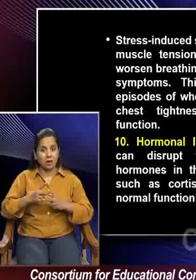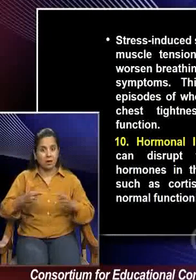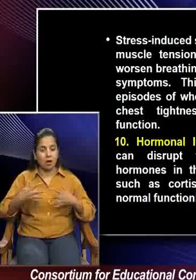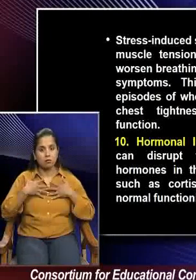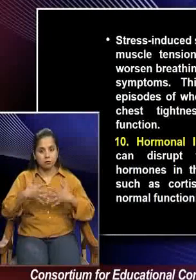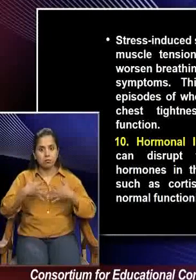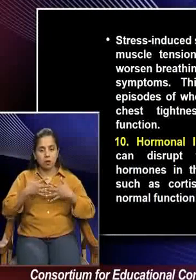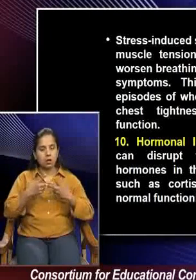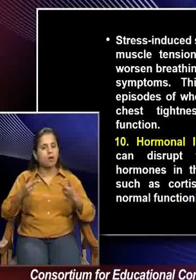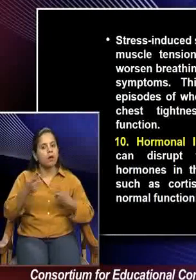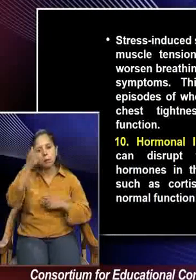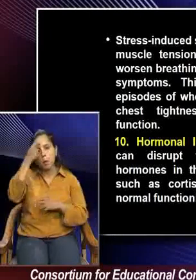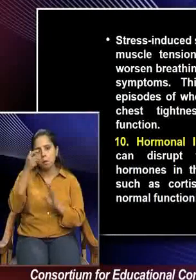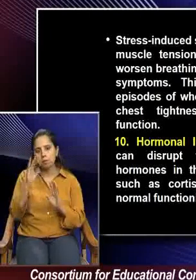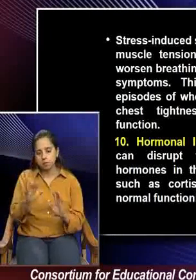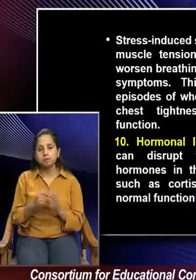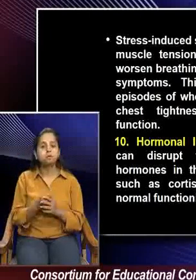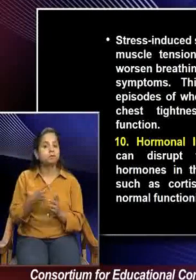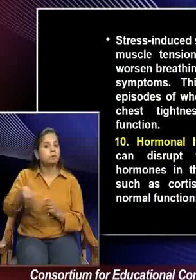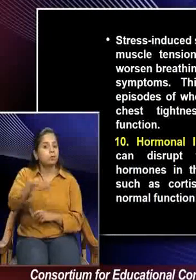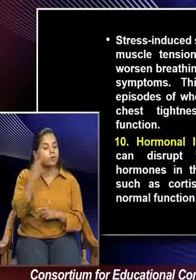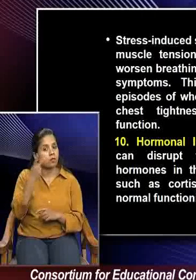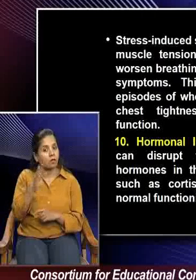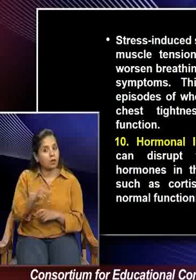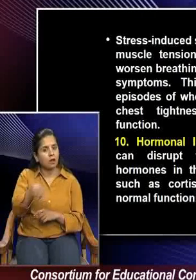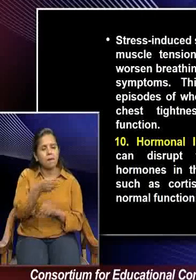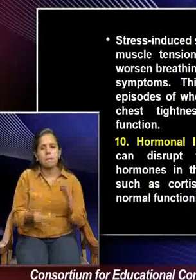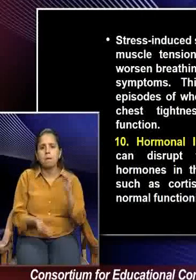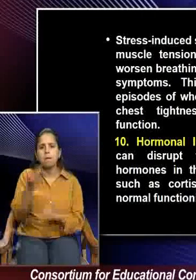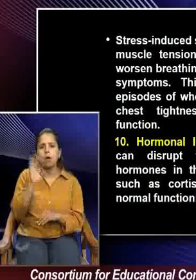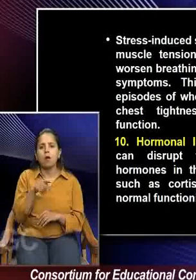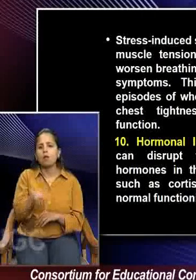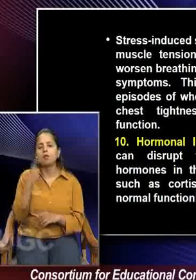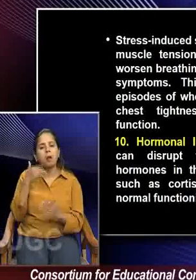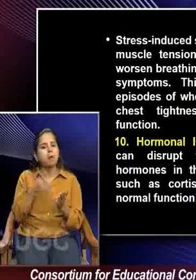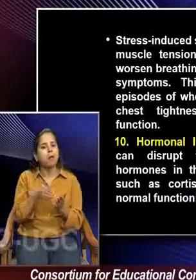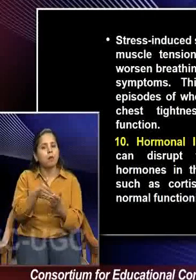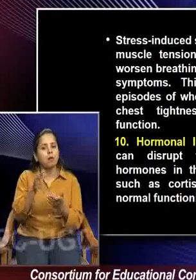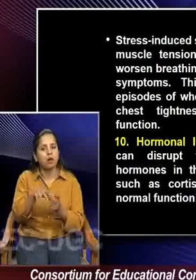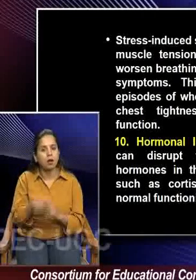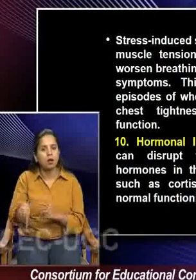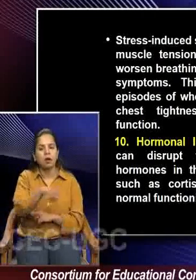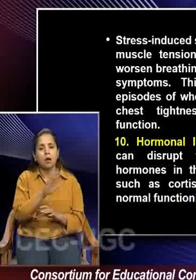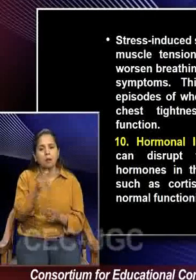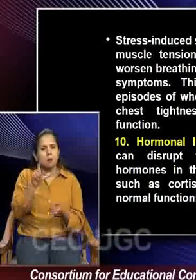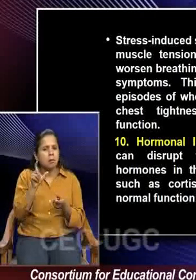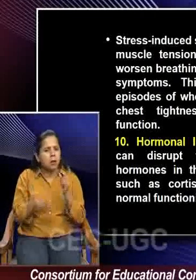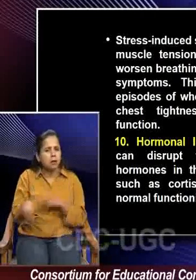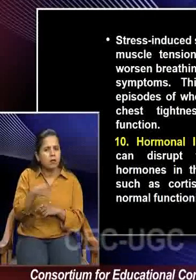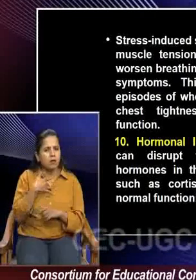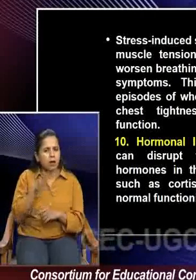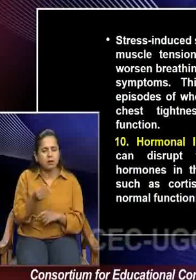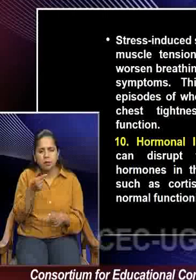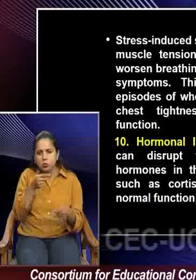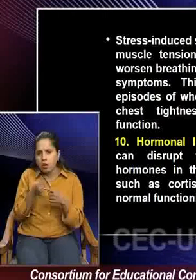disorders. This can lead to increased episodes of wheezing,